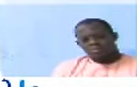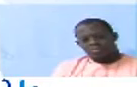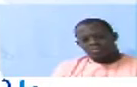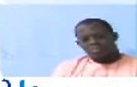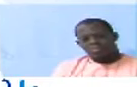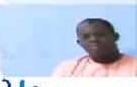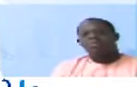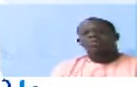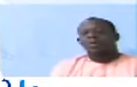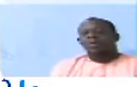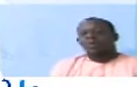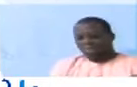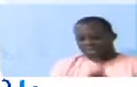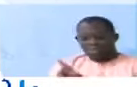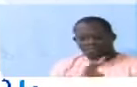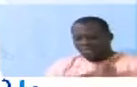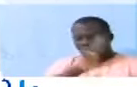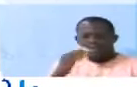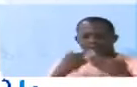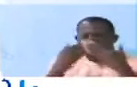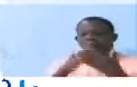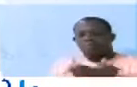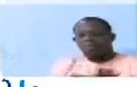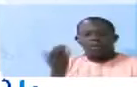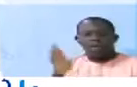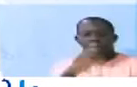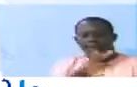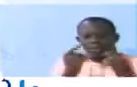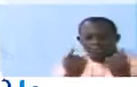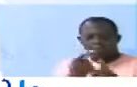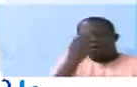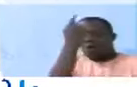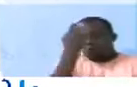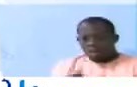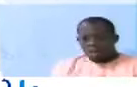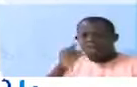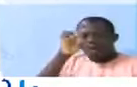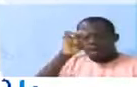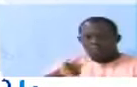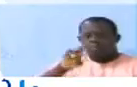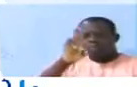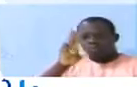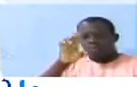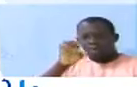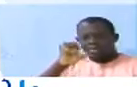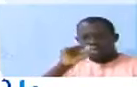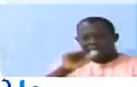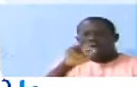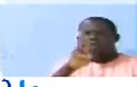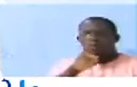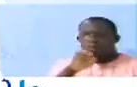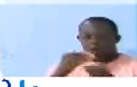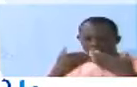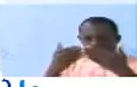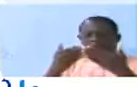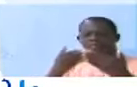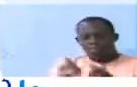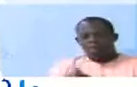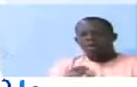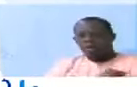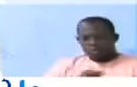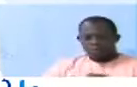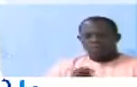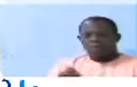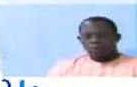They didn't tell us anything at that point. It was only Musa Kinte who told us that the reason of your coming here